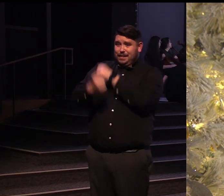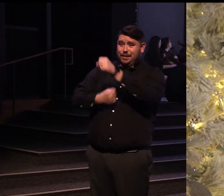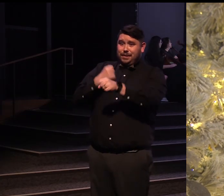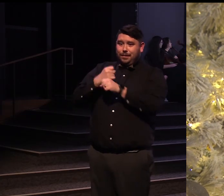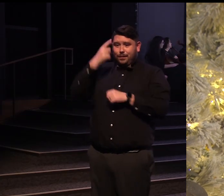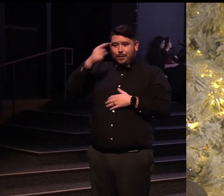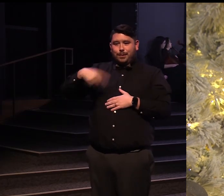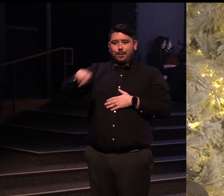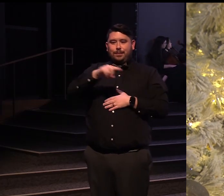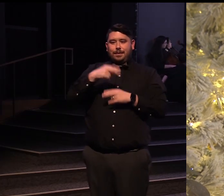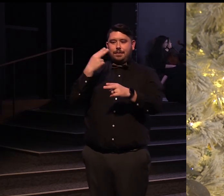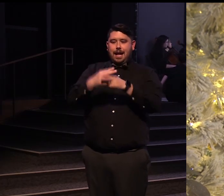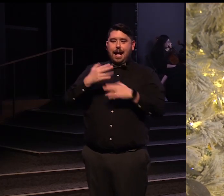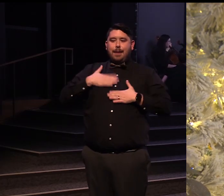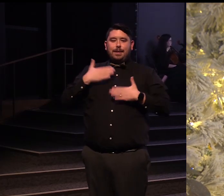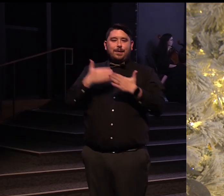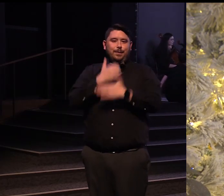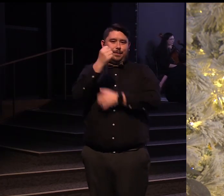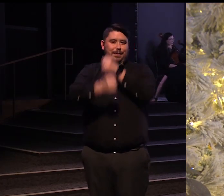Happy New Year.